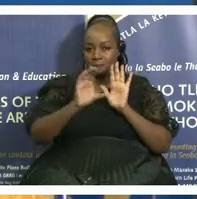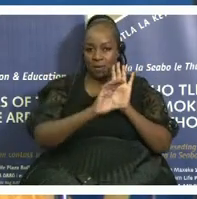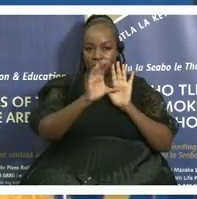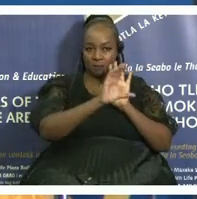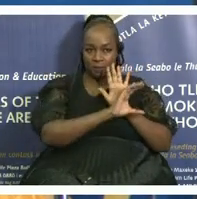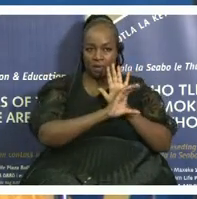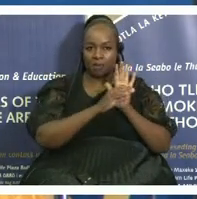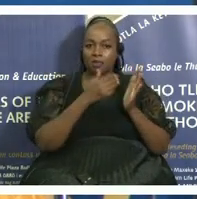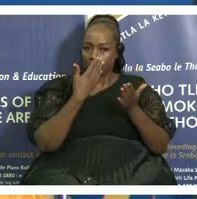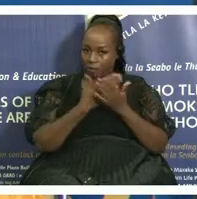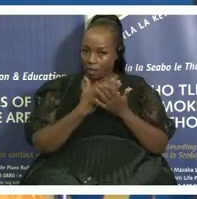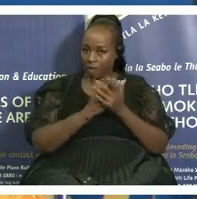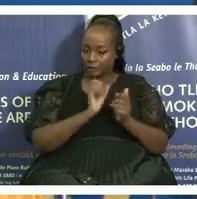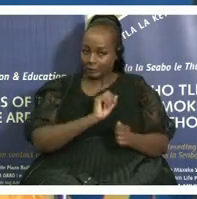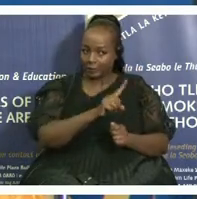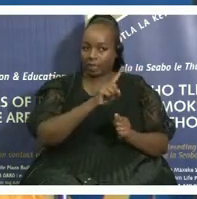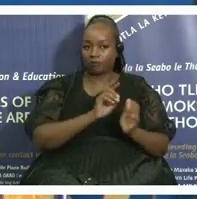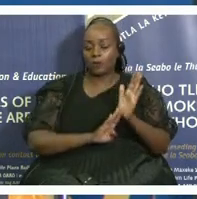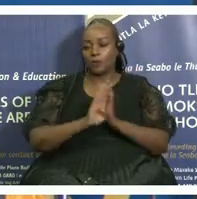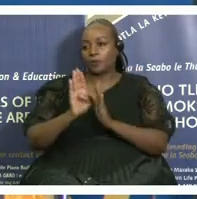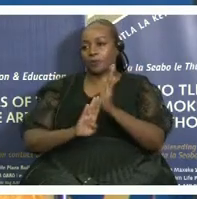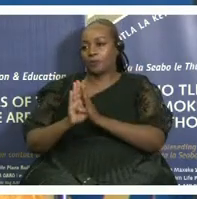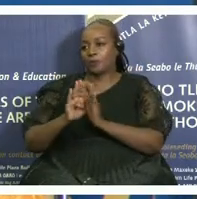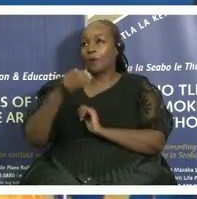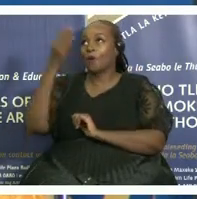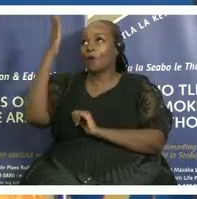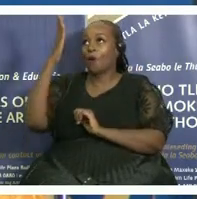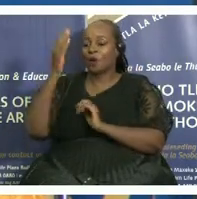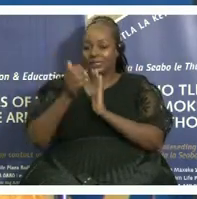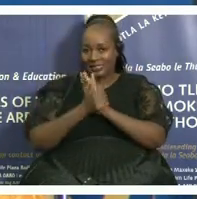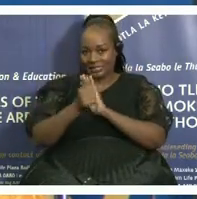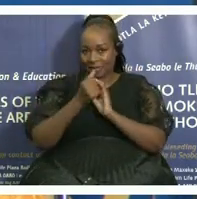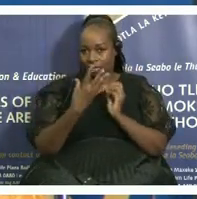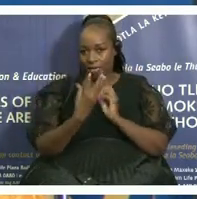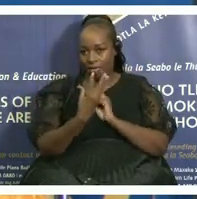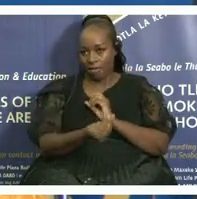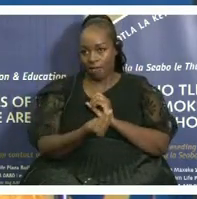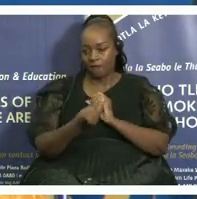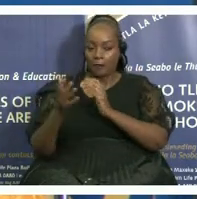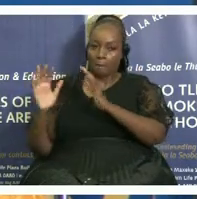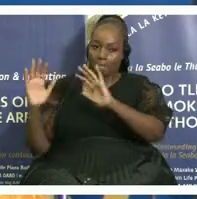le bona ba tle ba iphedise ka se modimo a ba fileng sona.